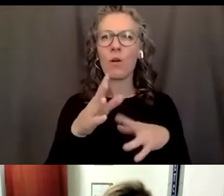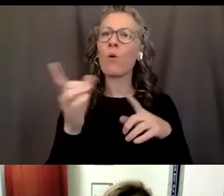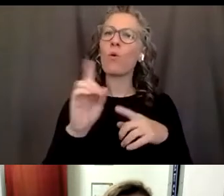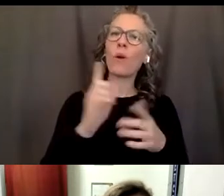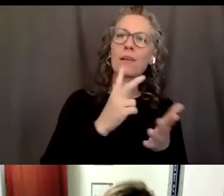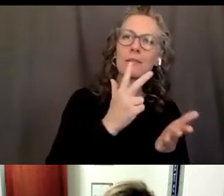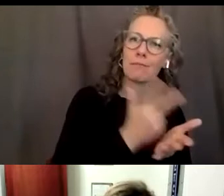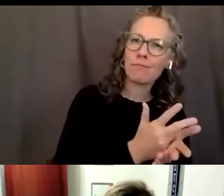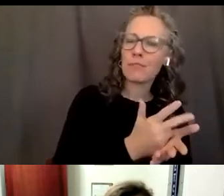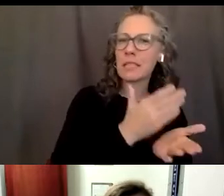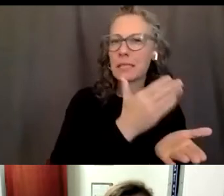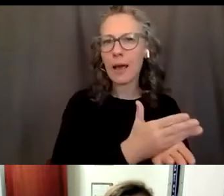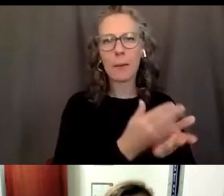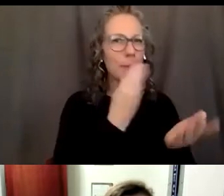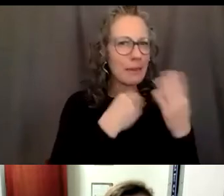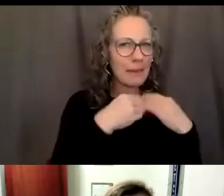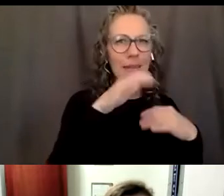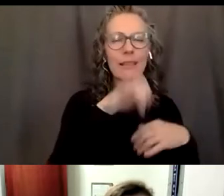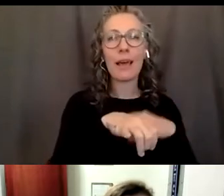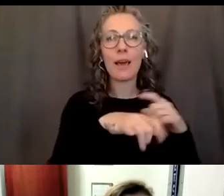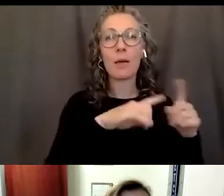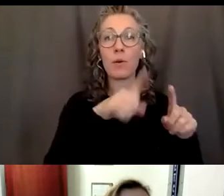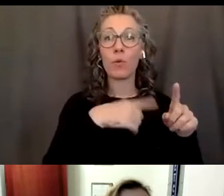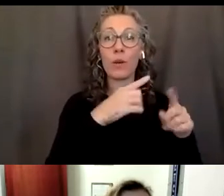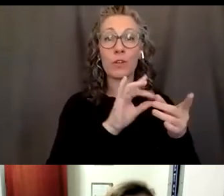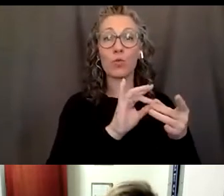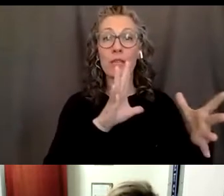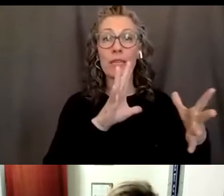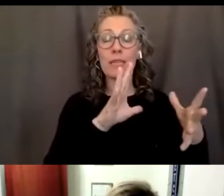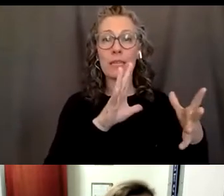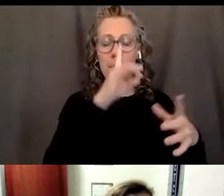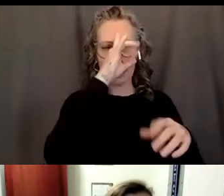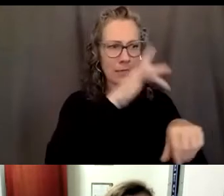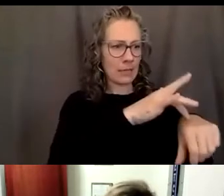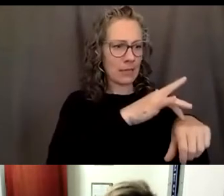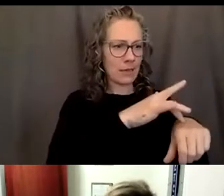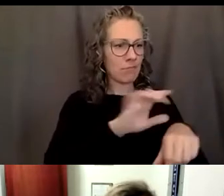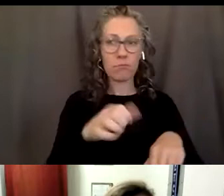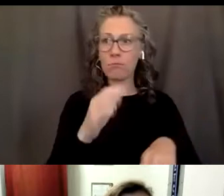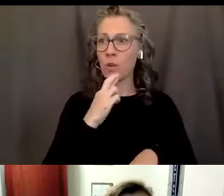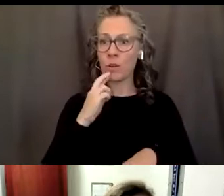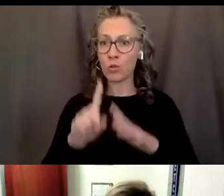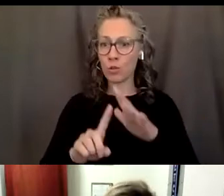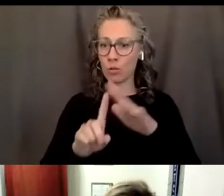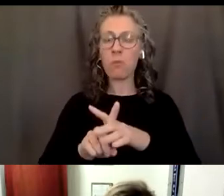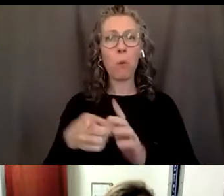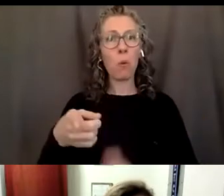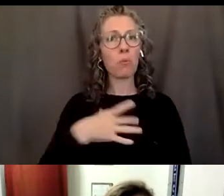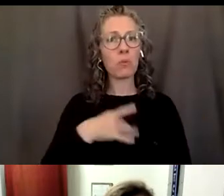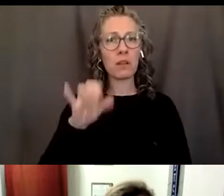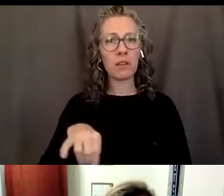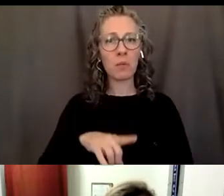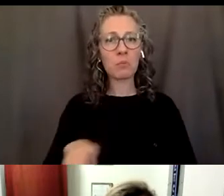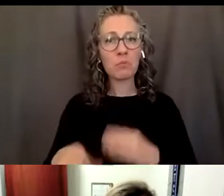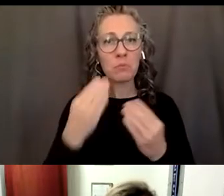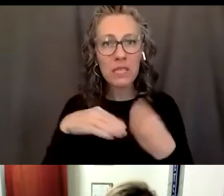you might eat at. But releasing the attachment, if another restaurant pops up and you think, well, that looks good, you might stop into that instead. So